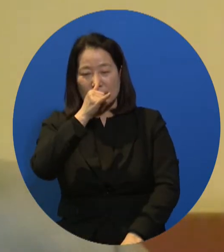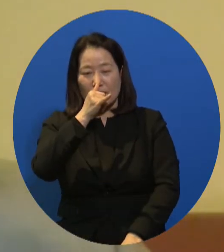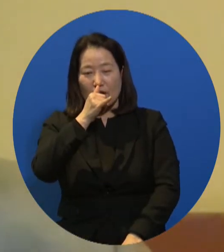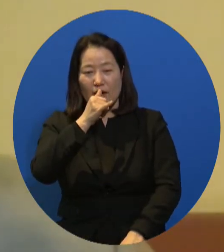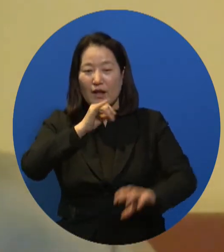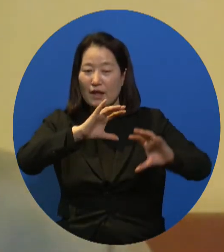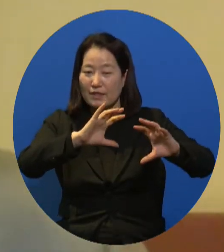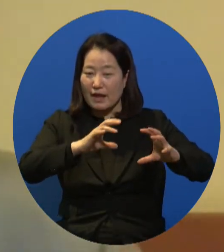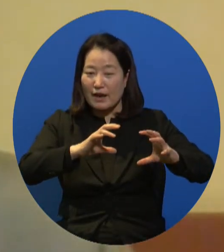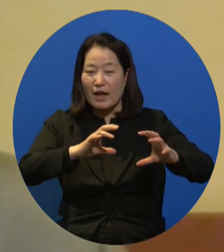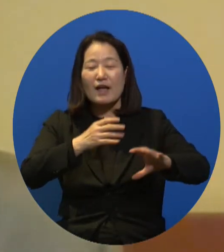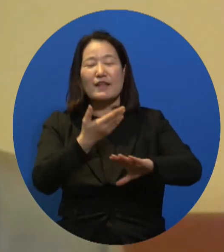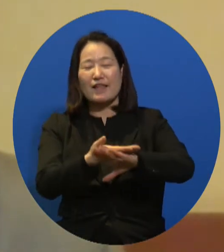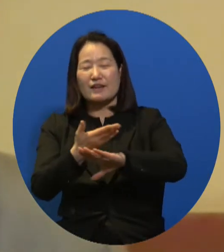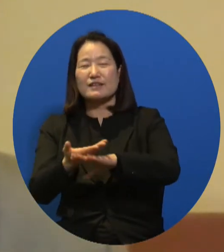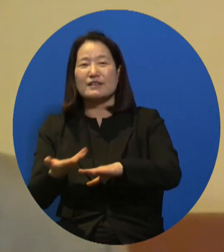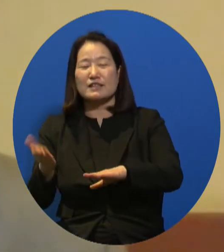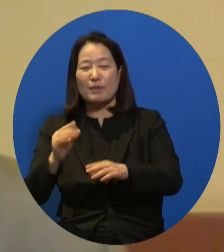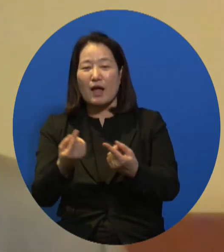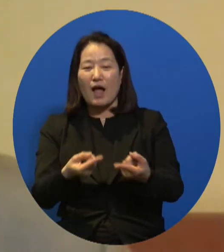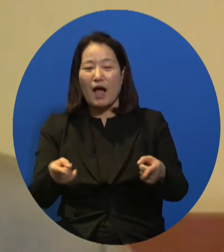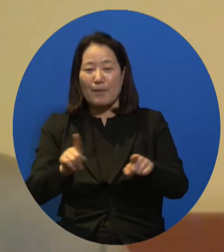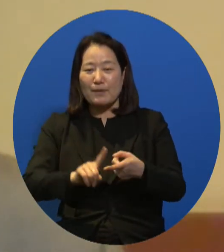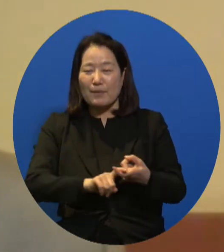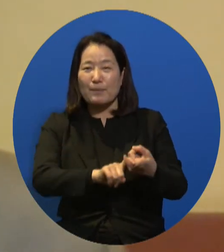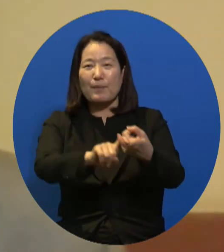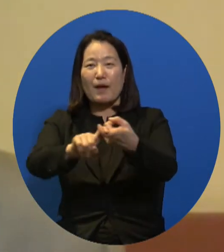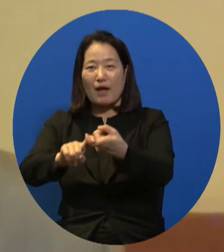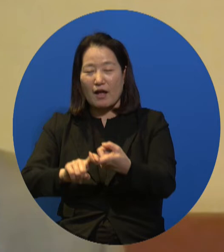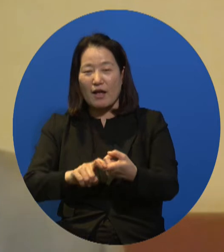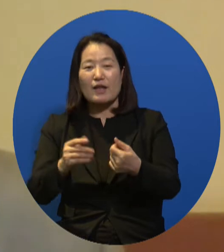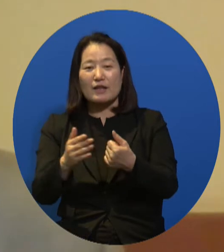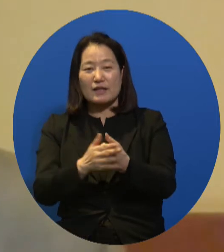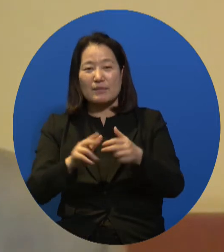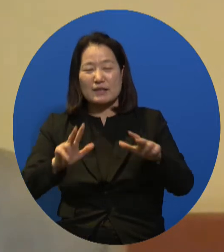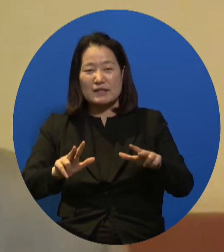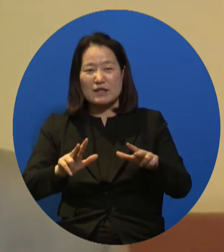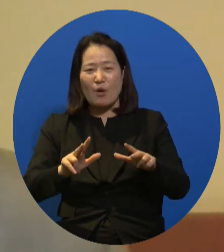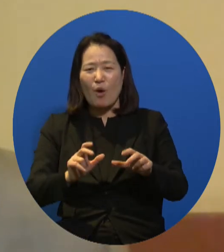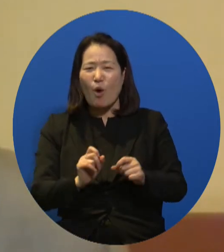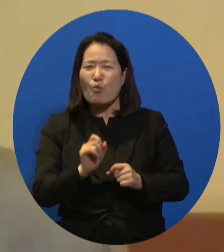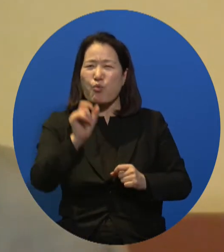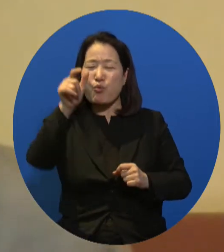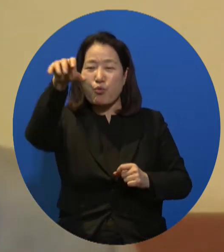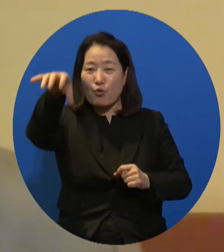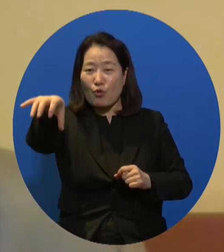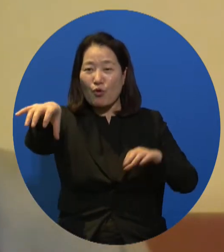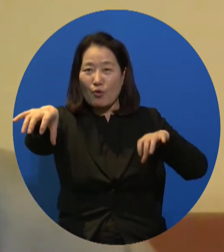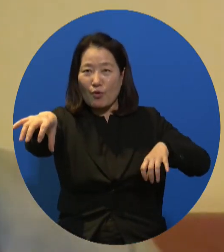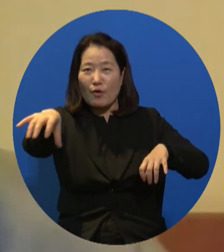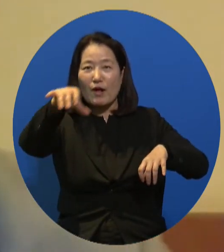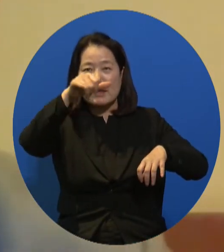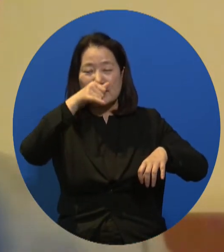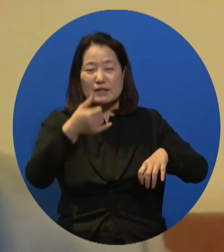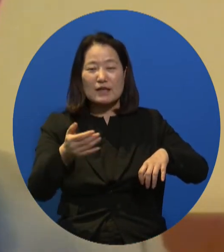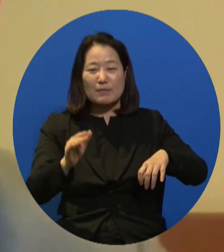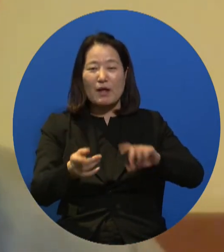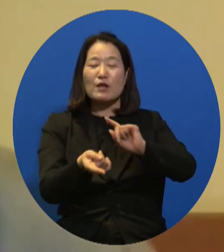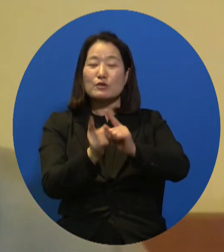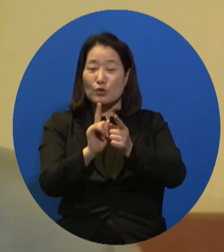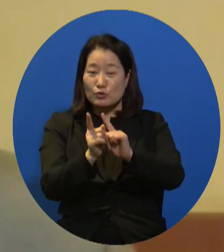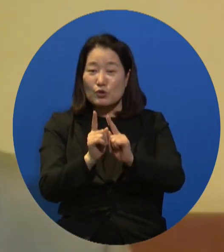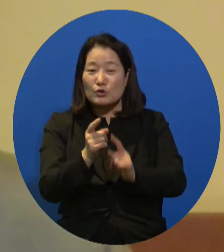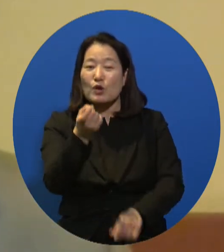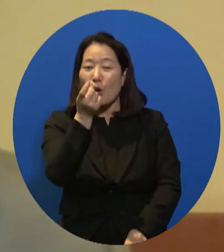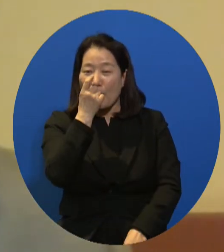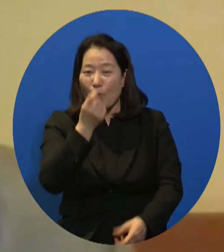together. Although we are physically distant, I feel that we can learn a lot from each other. We are ready to provide our advice